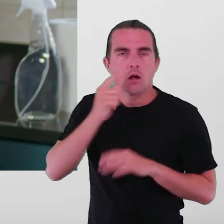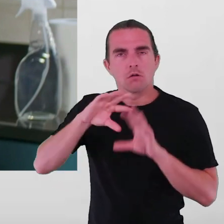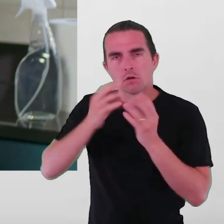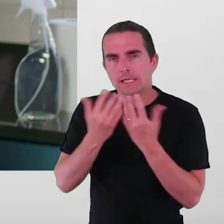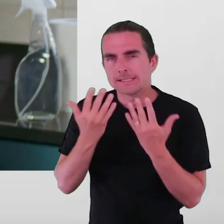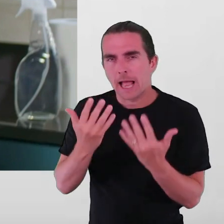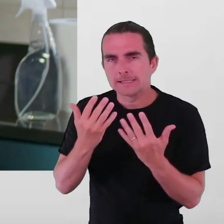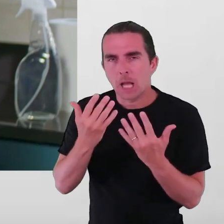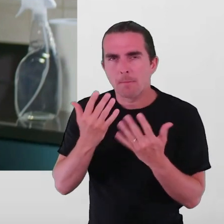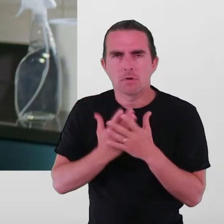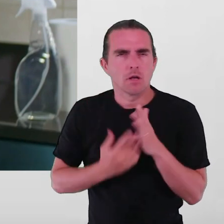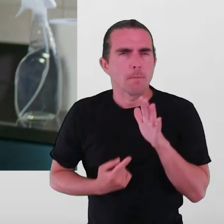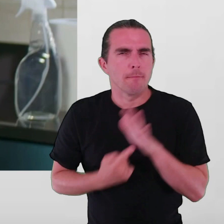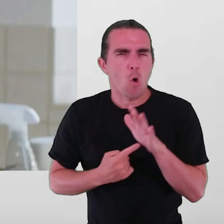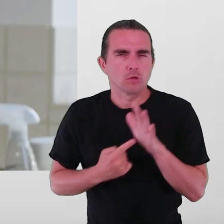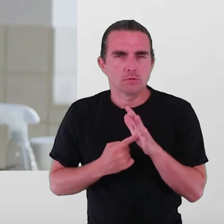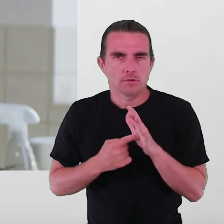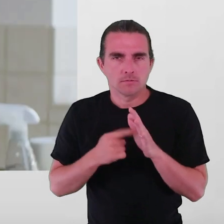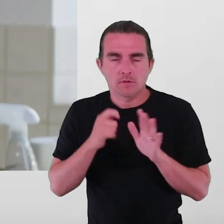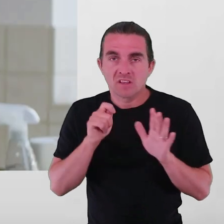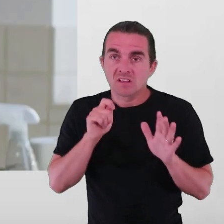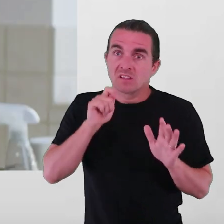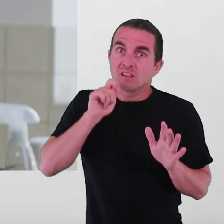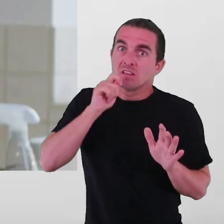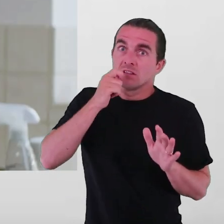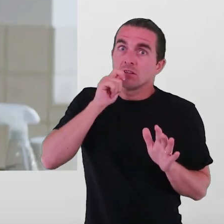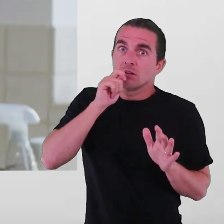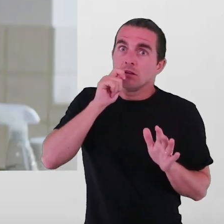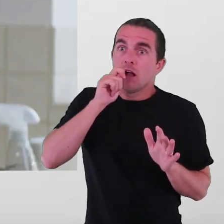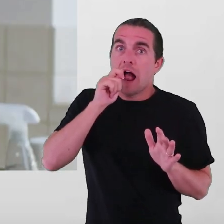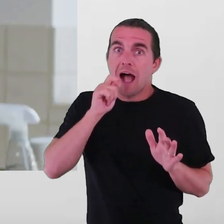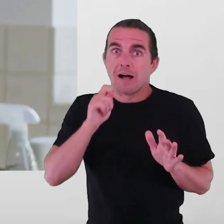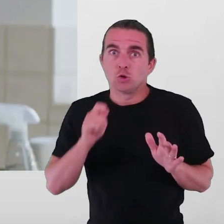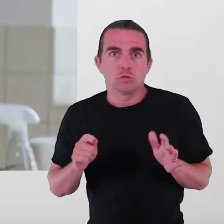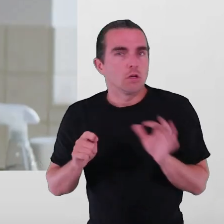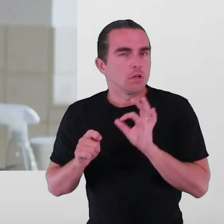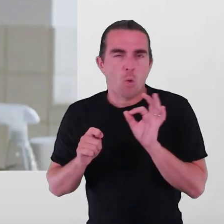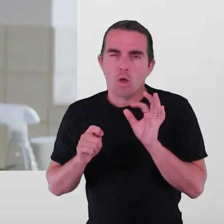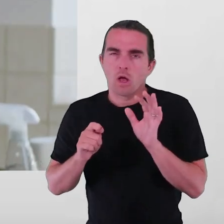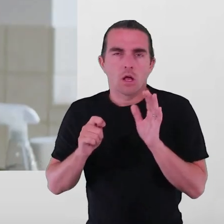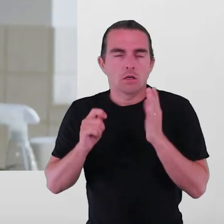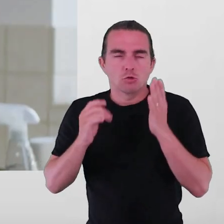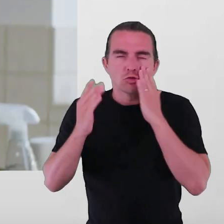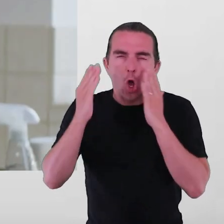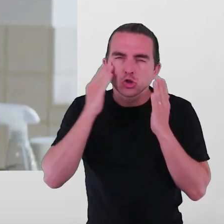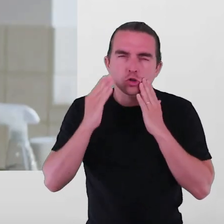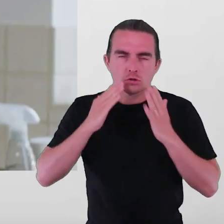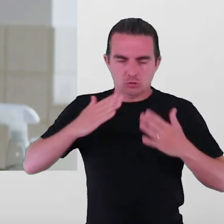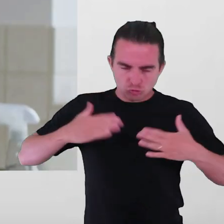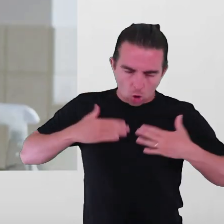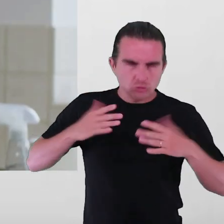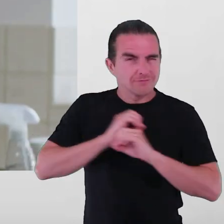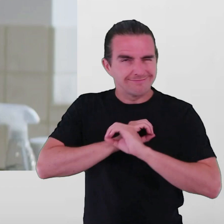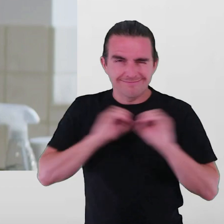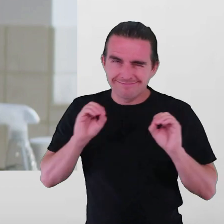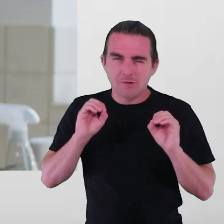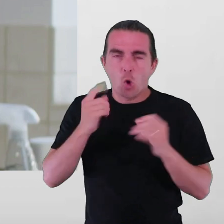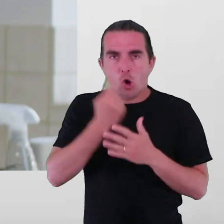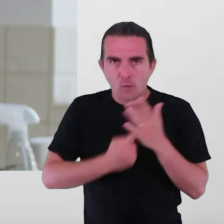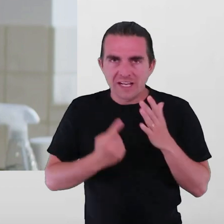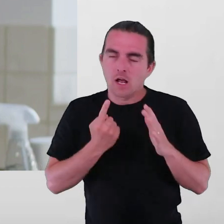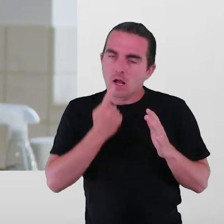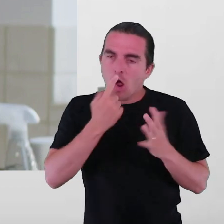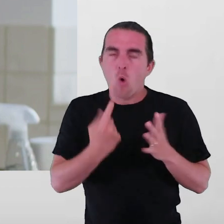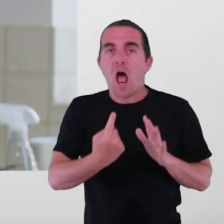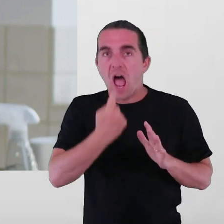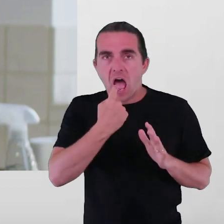circles. Remember, it's really important that the fabric tip doesn't touch anything apart from the inside of